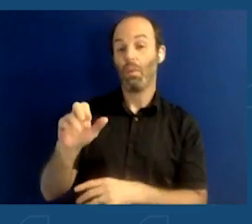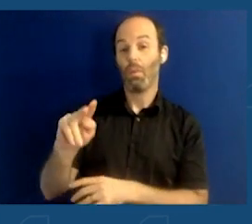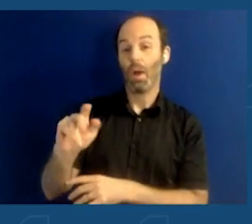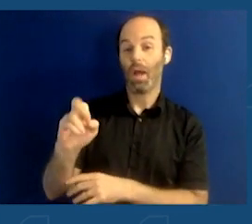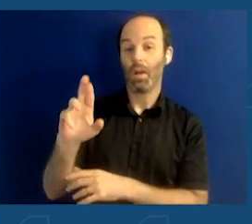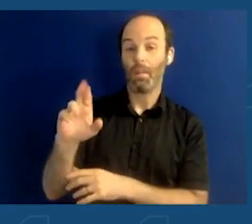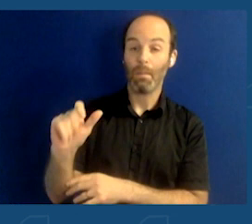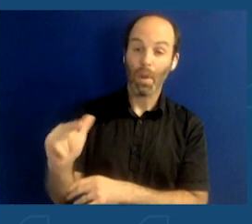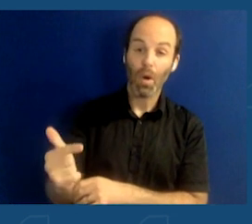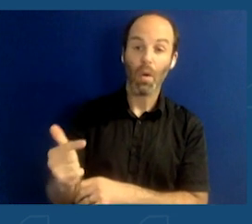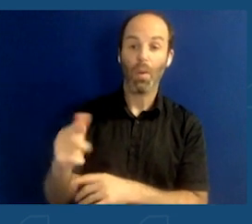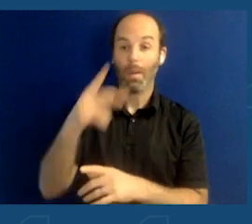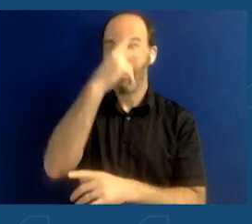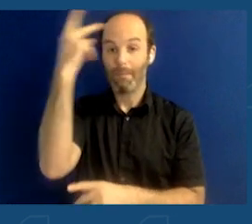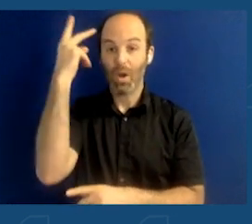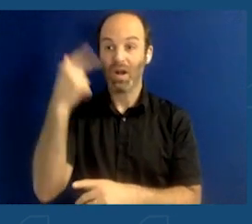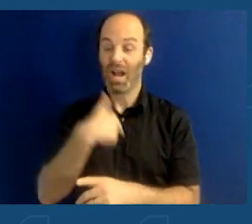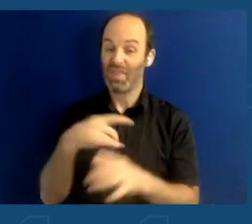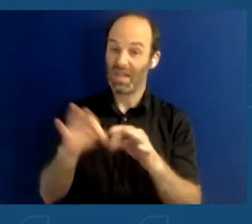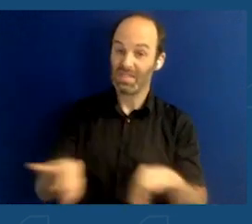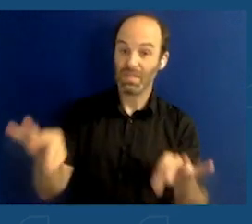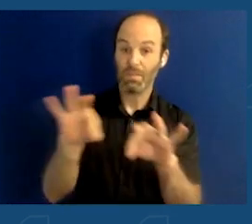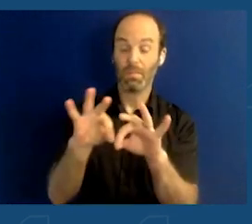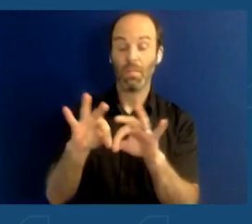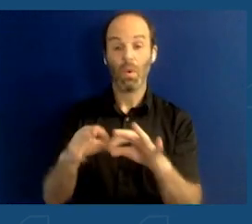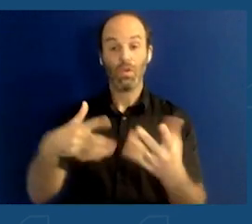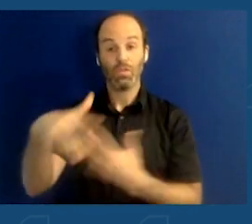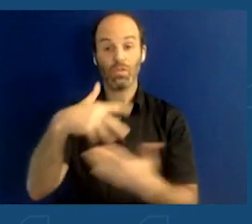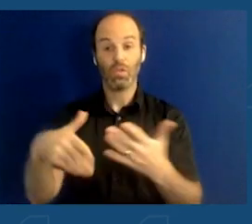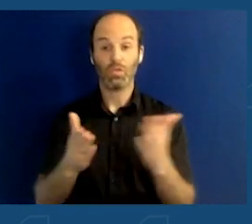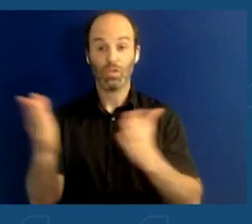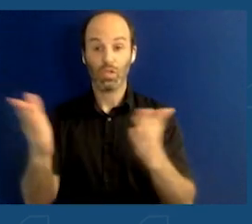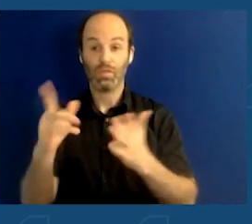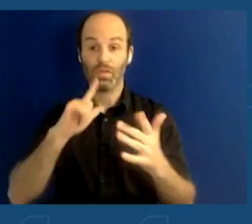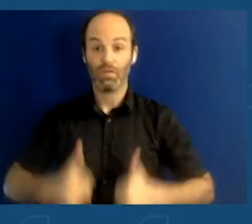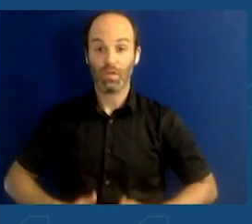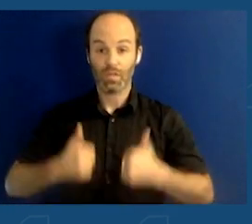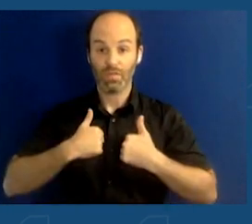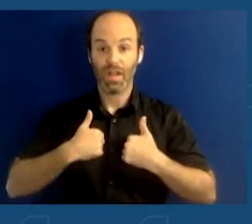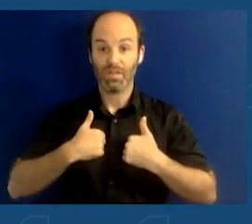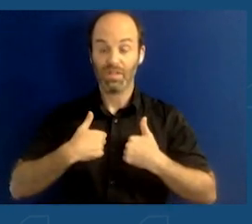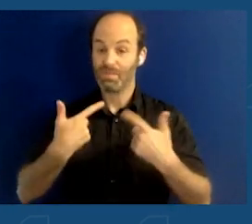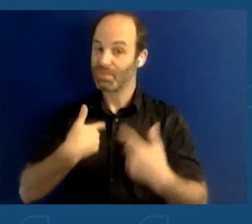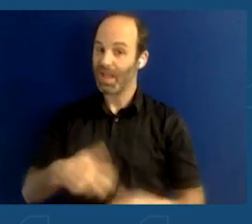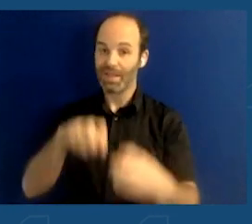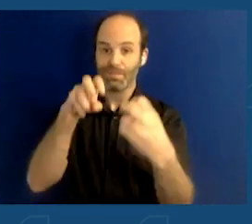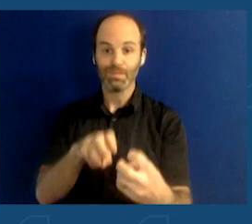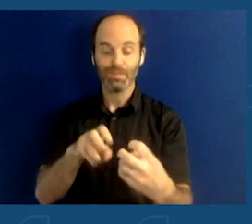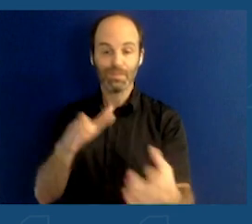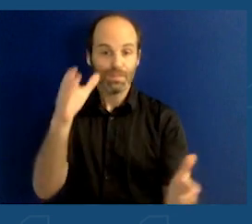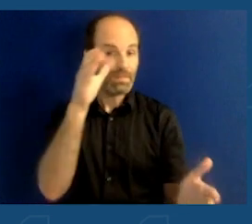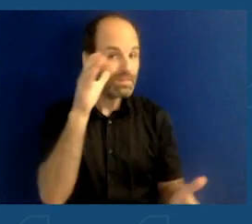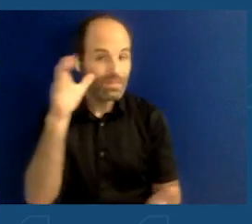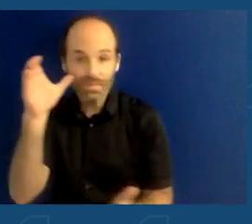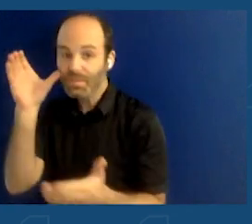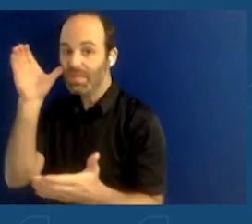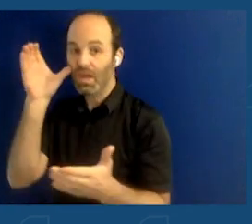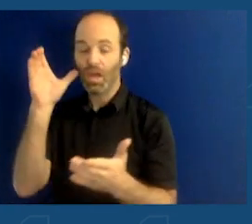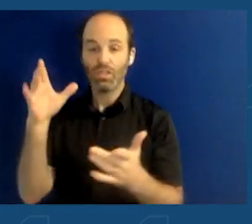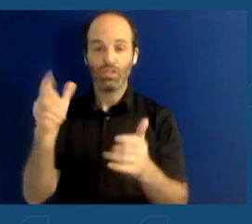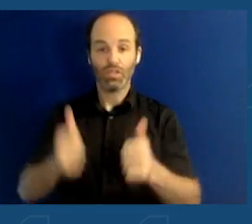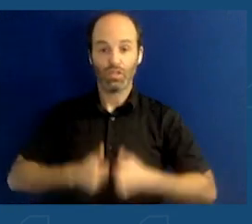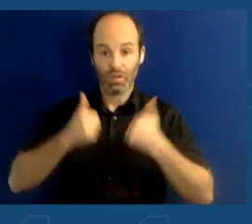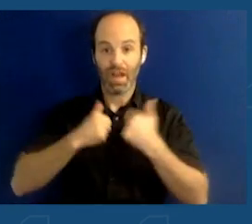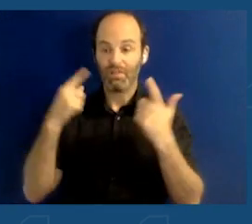social services for our providers. And that's the day when I mentioned I just had a chance to sit down and listen to these survivors. And one of them did tell me, I'll never forget it, she